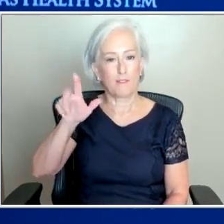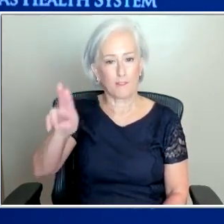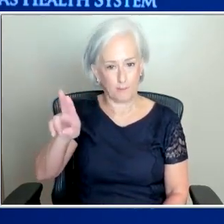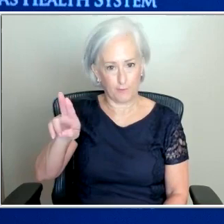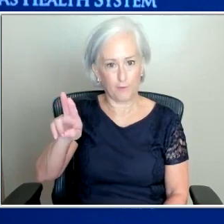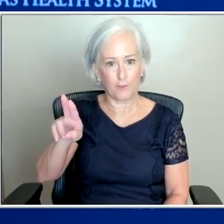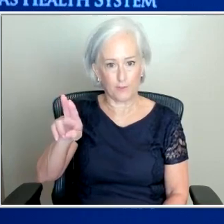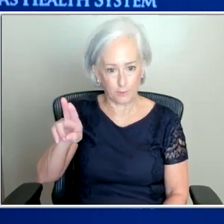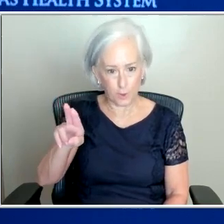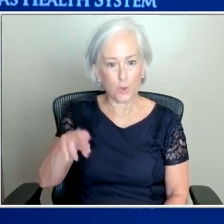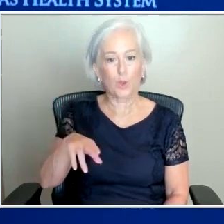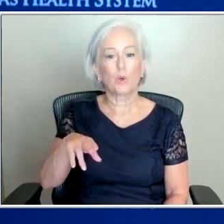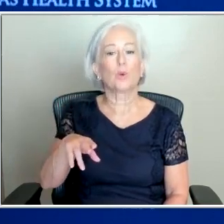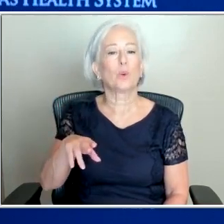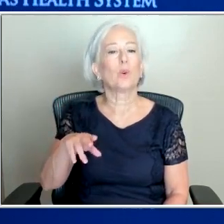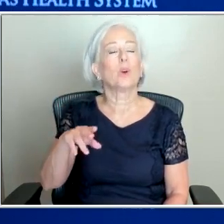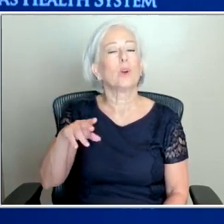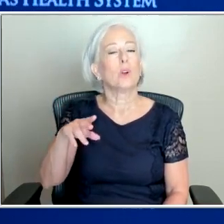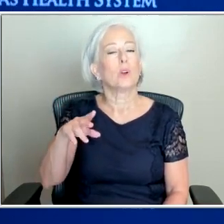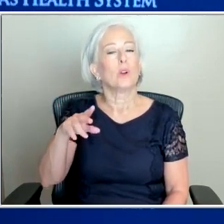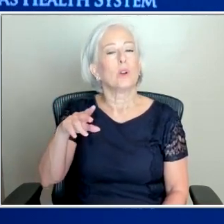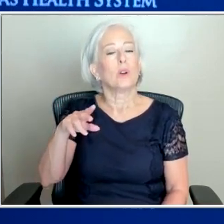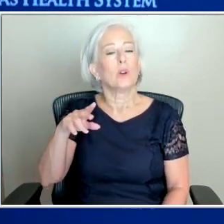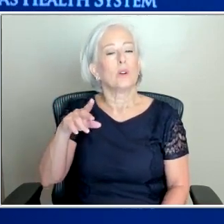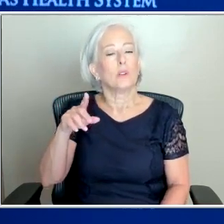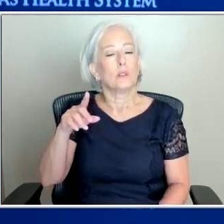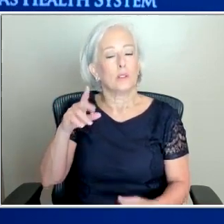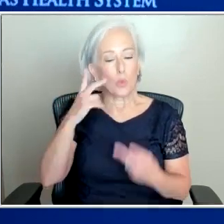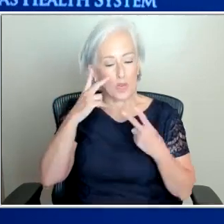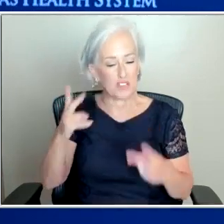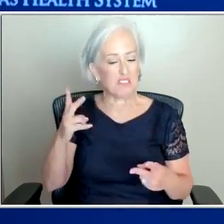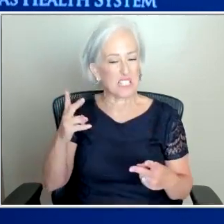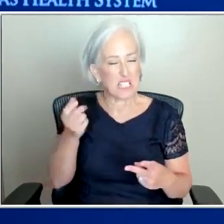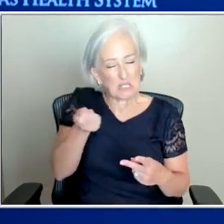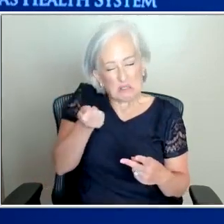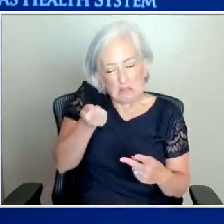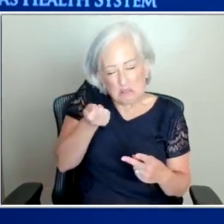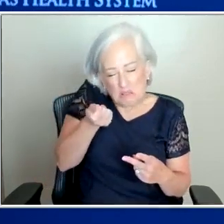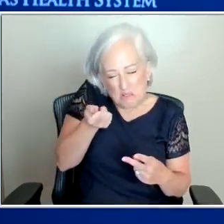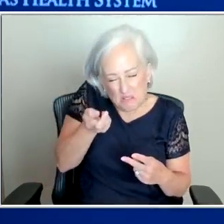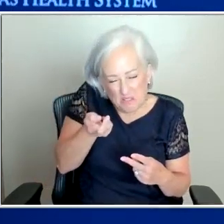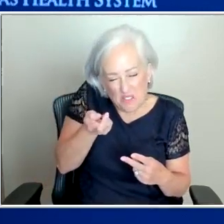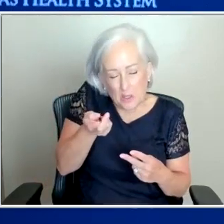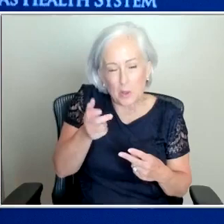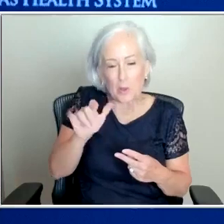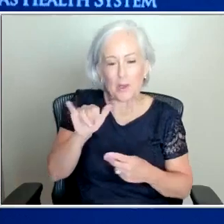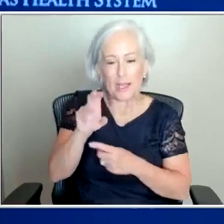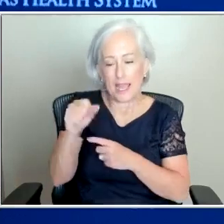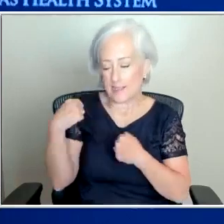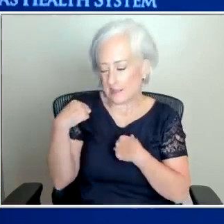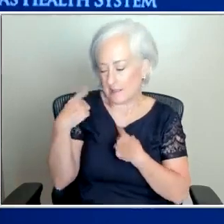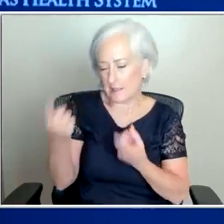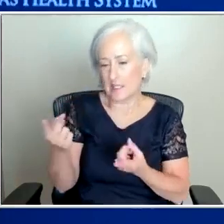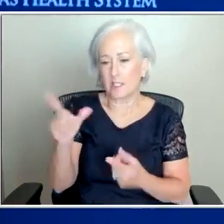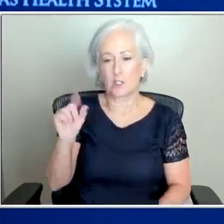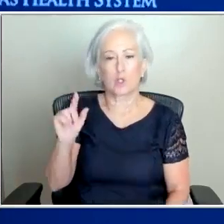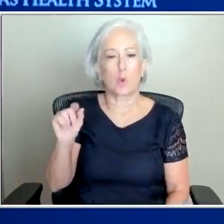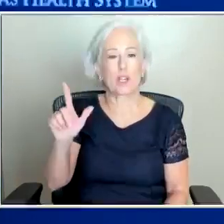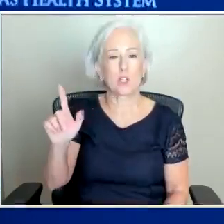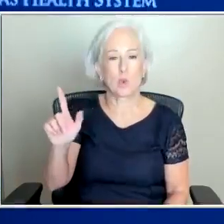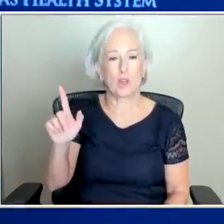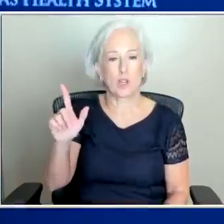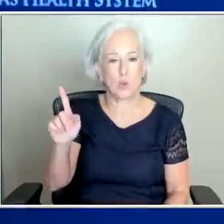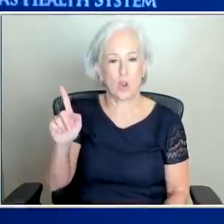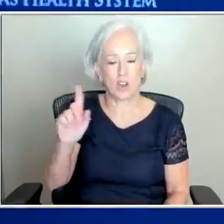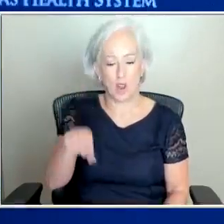influenza. What we have seen with very few cases globally since 2021, only 8